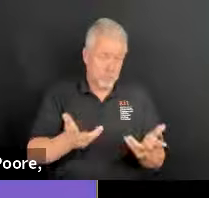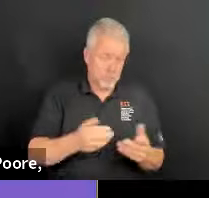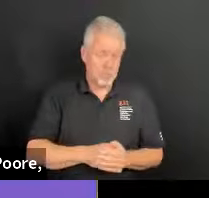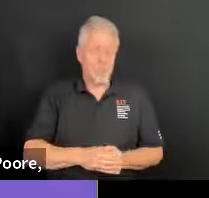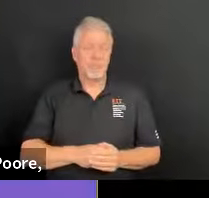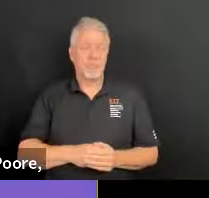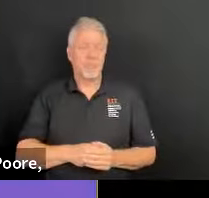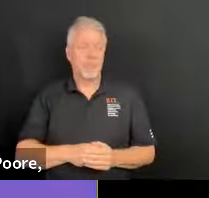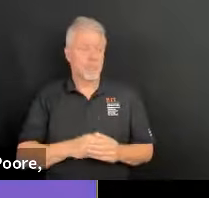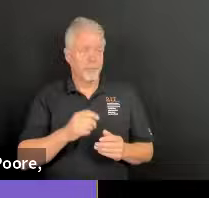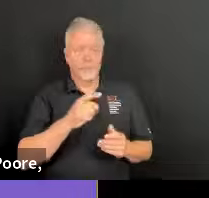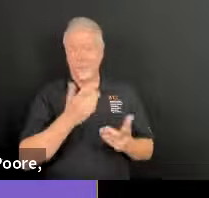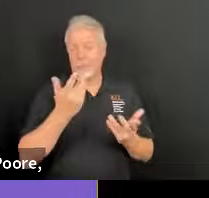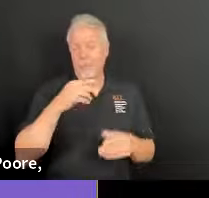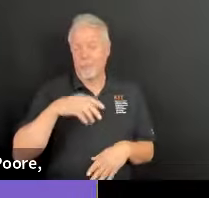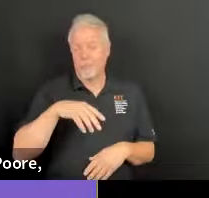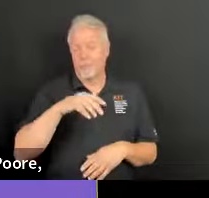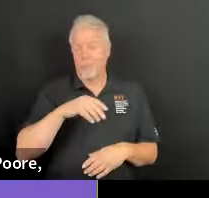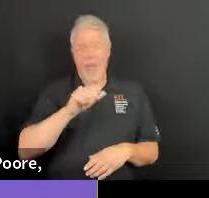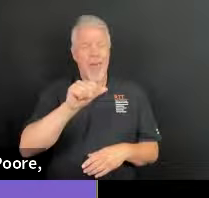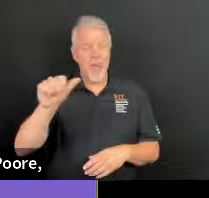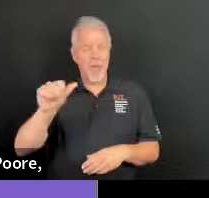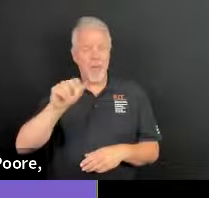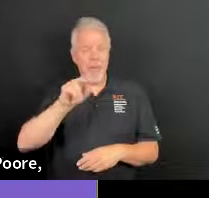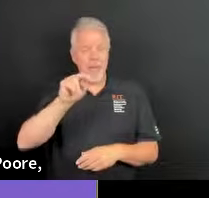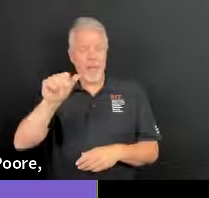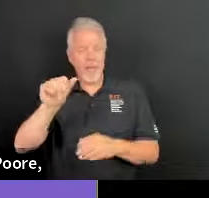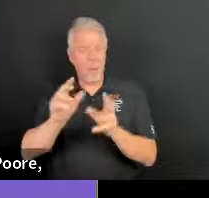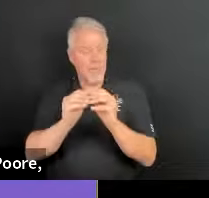motivated to get on the journey to recovery.